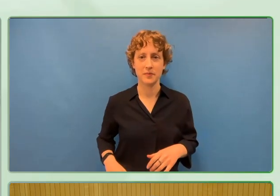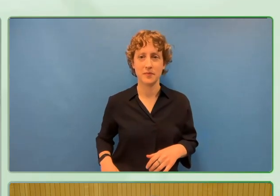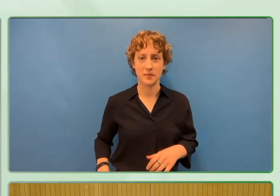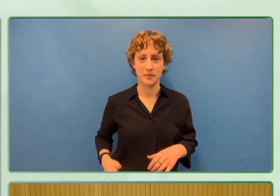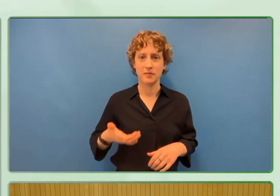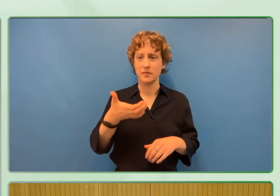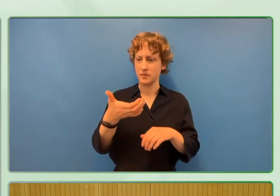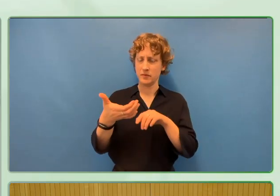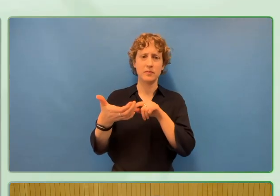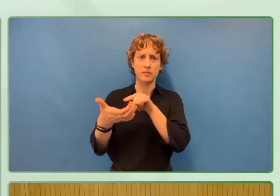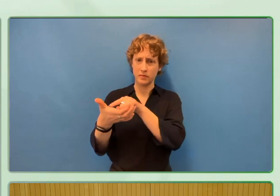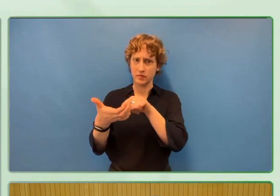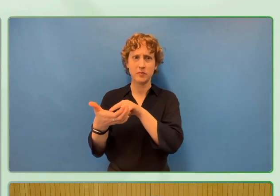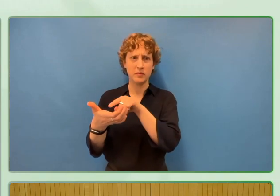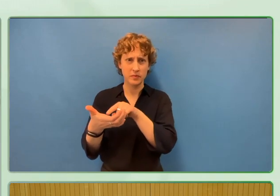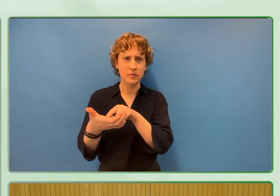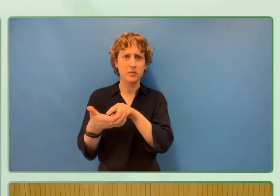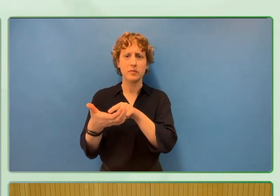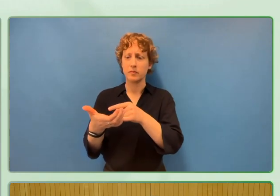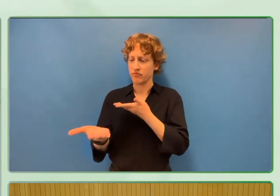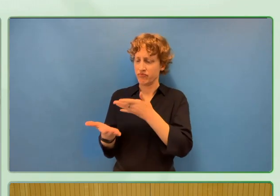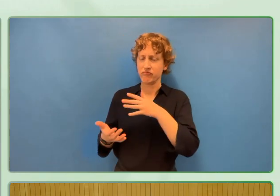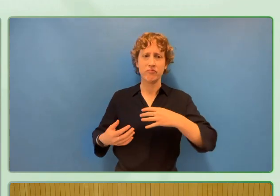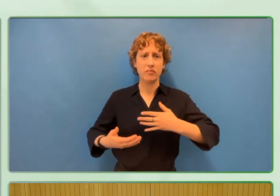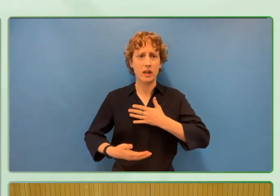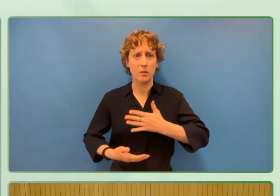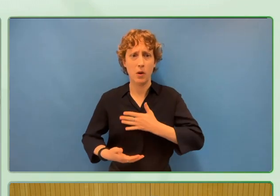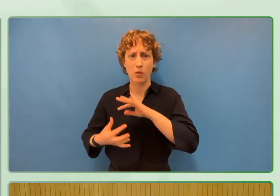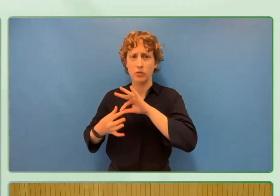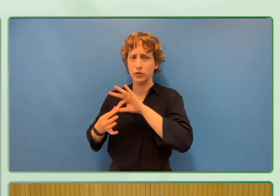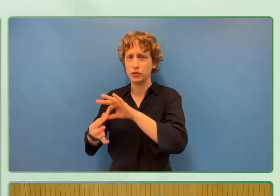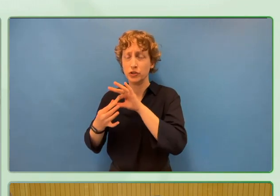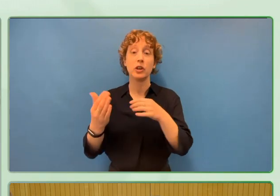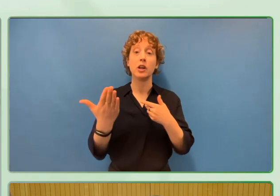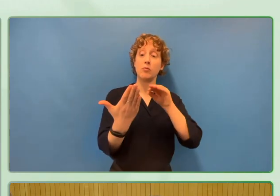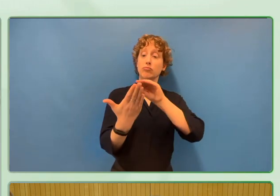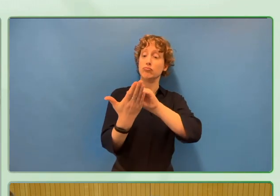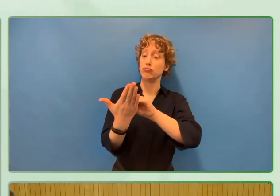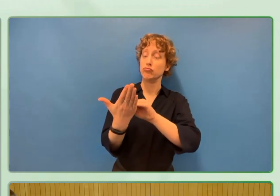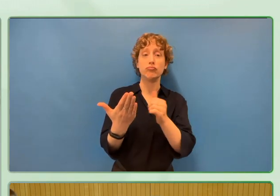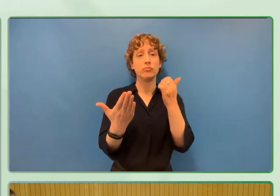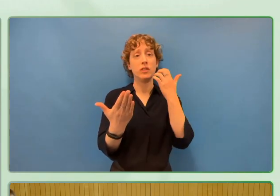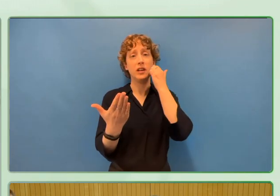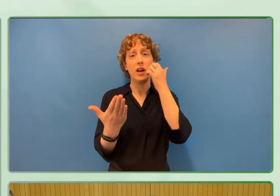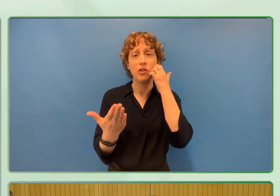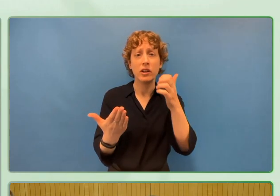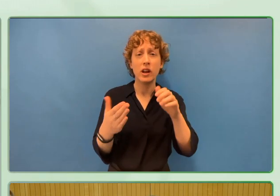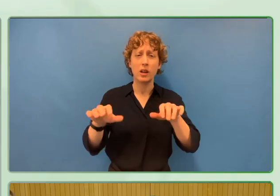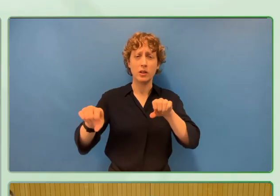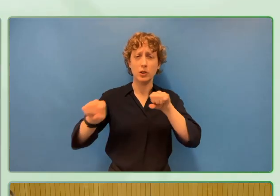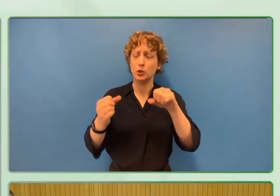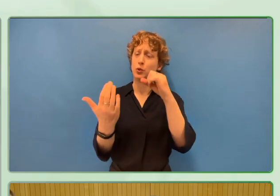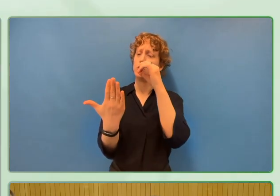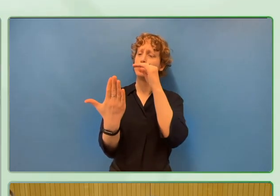with alexithymia, you have a to-do list, you have communication cards, a marketplace that is the one thing that makes us